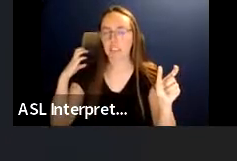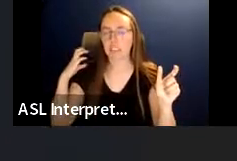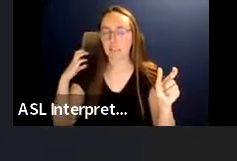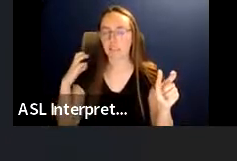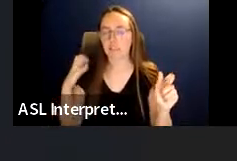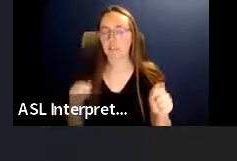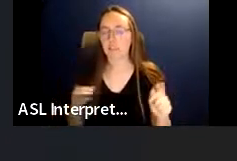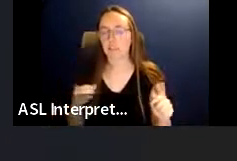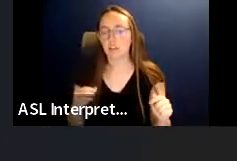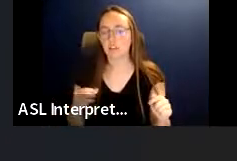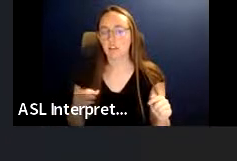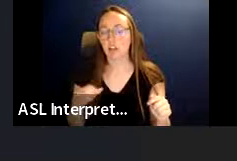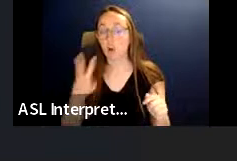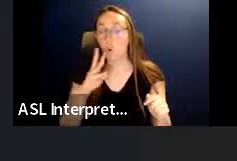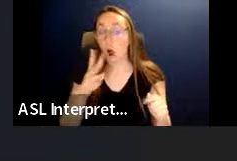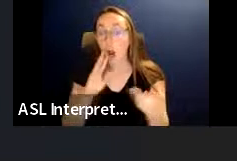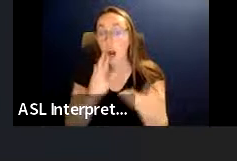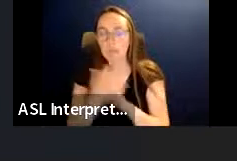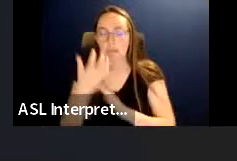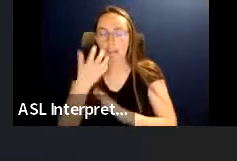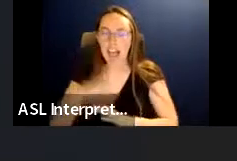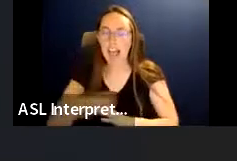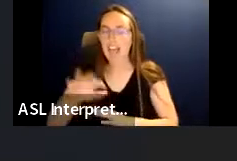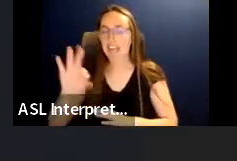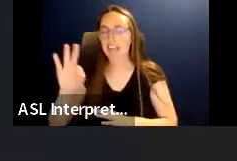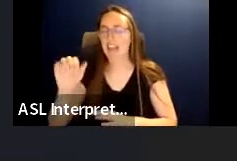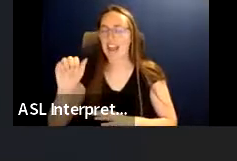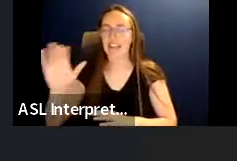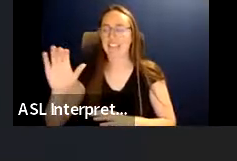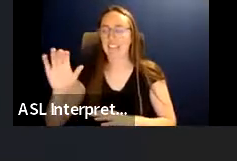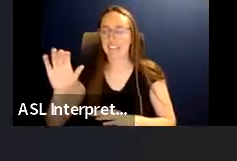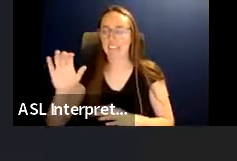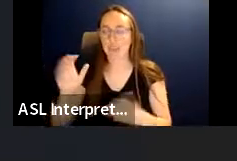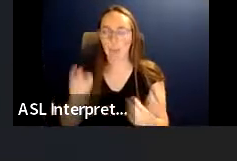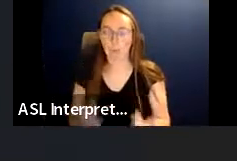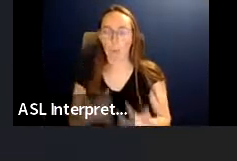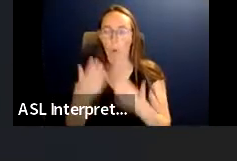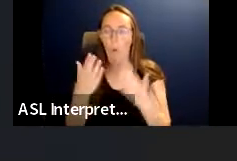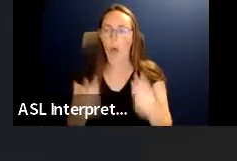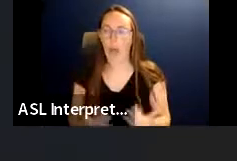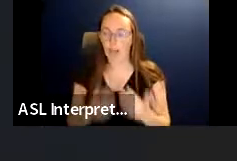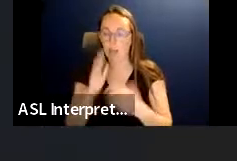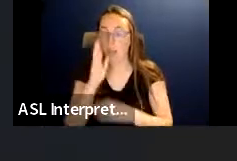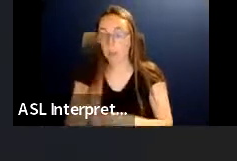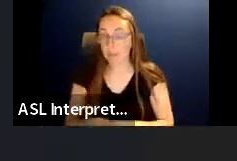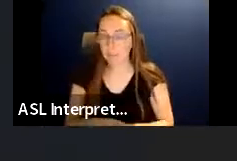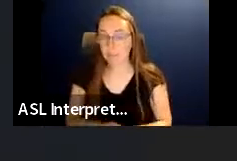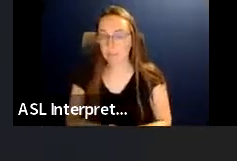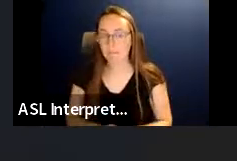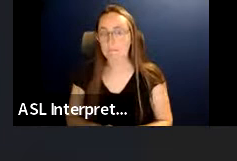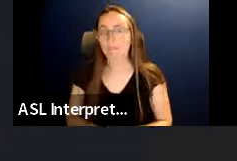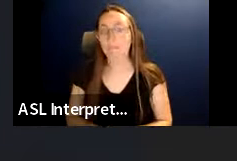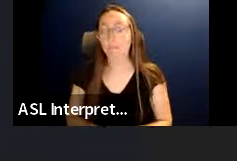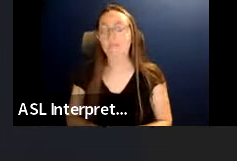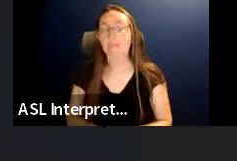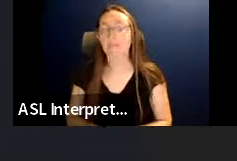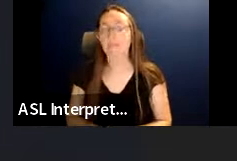water in 9 seconds to boiling temperature. So before I found this big boss at